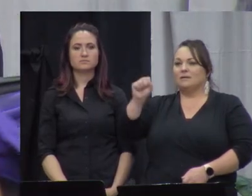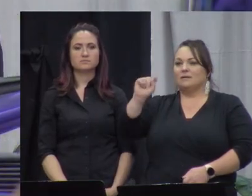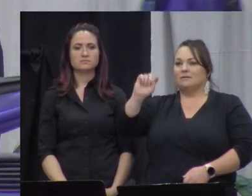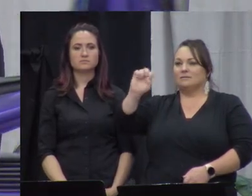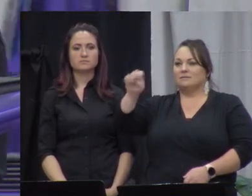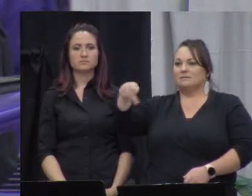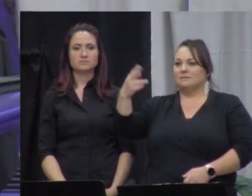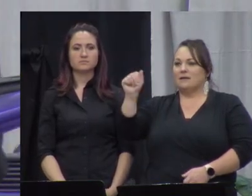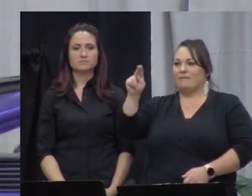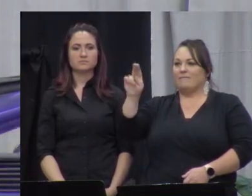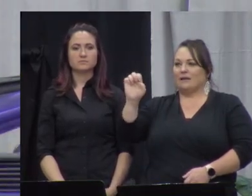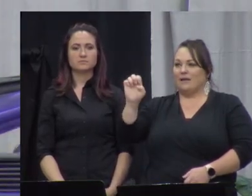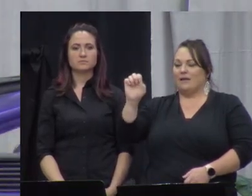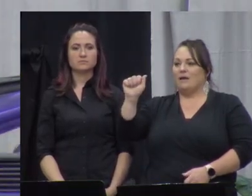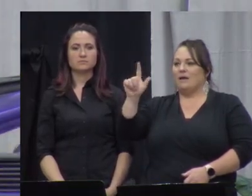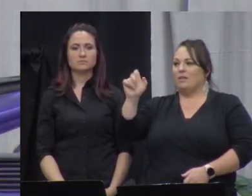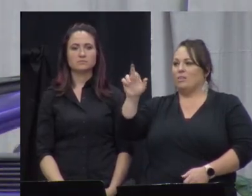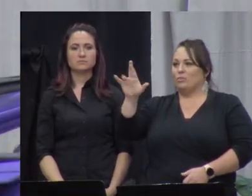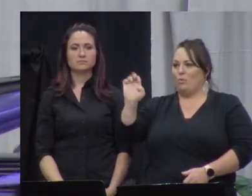Stephanie Allure.